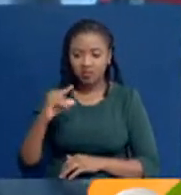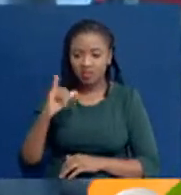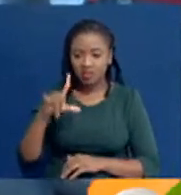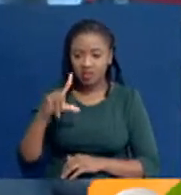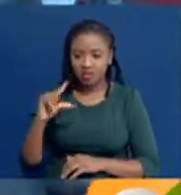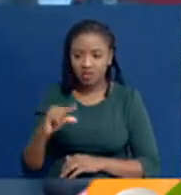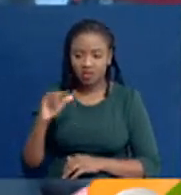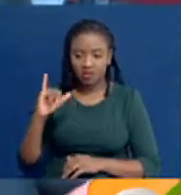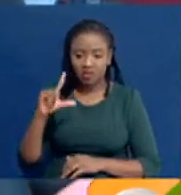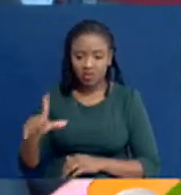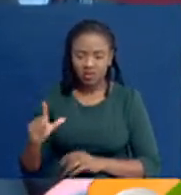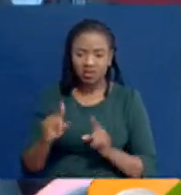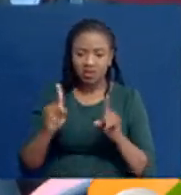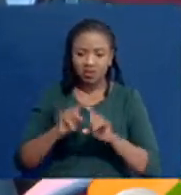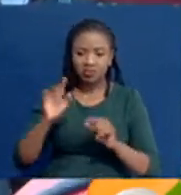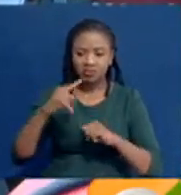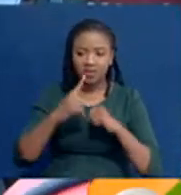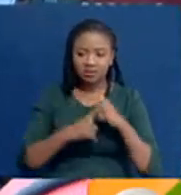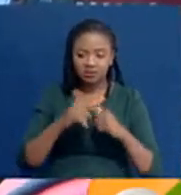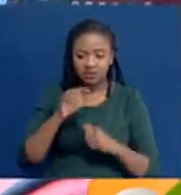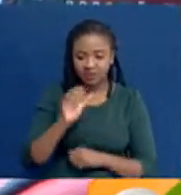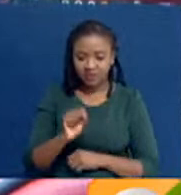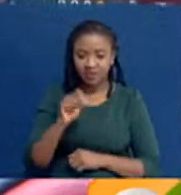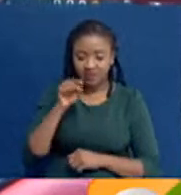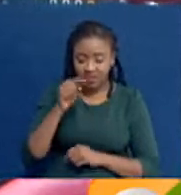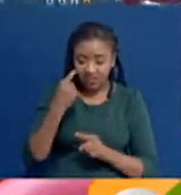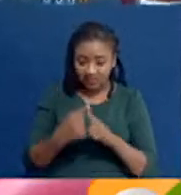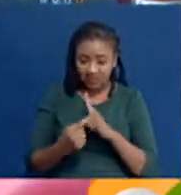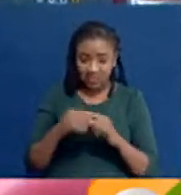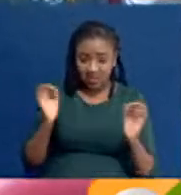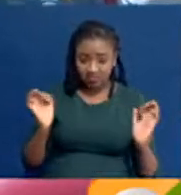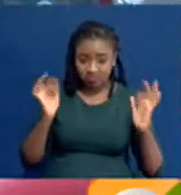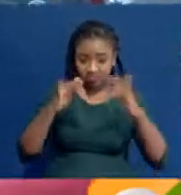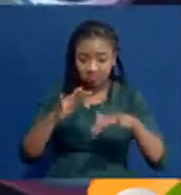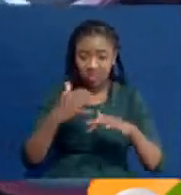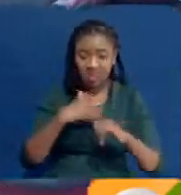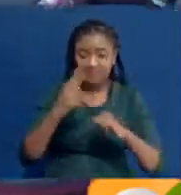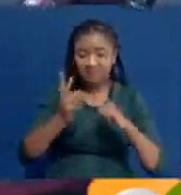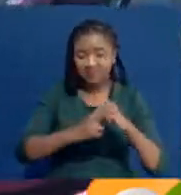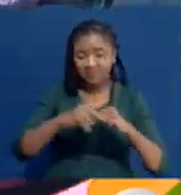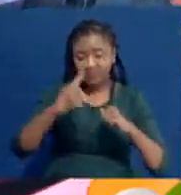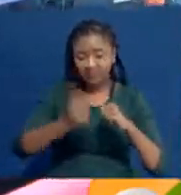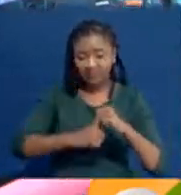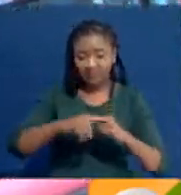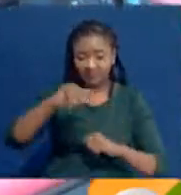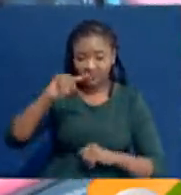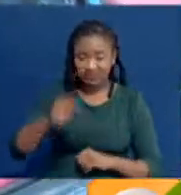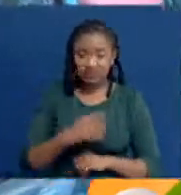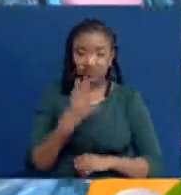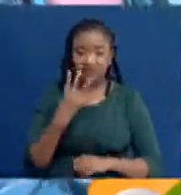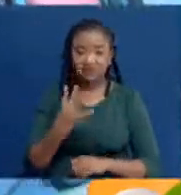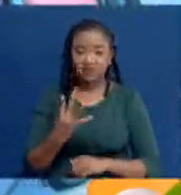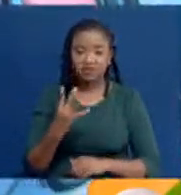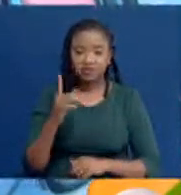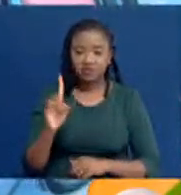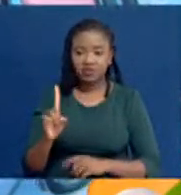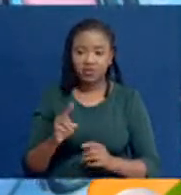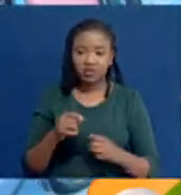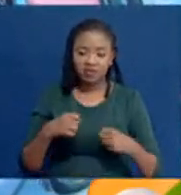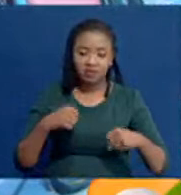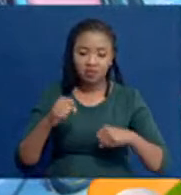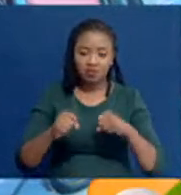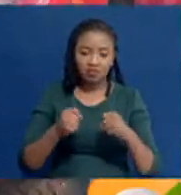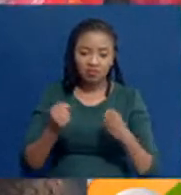Ducati 65T. This year's event attracted 76 cars and 41 motorcycles. We quickly